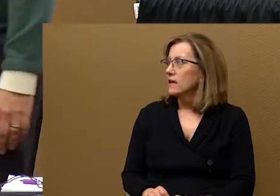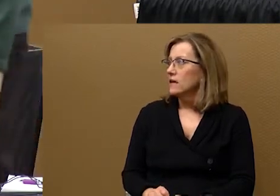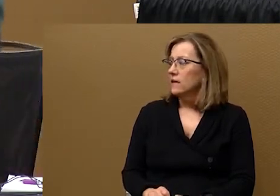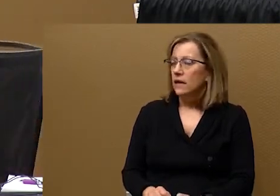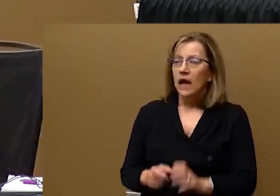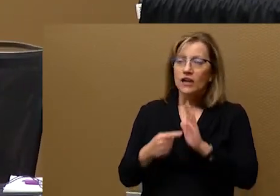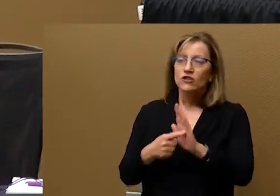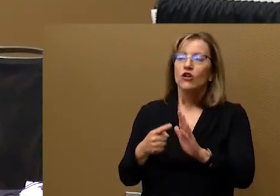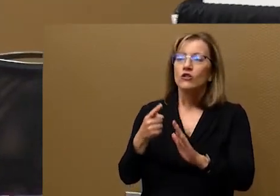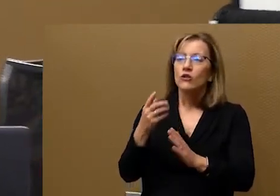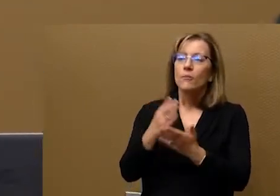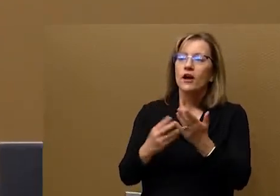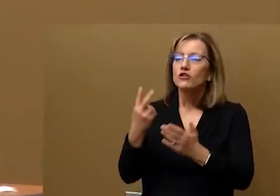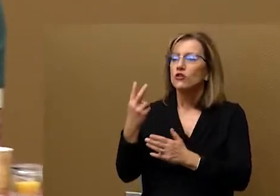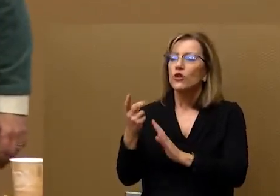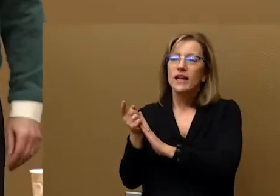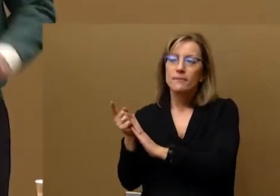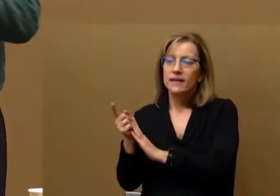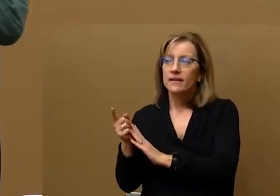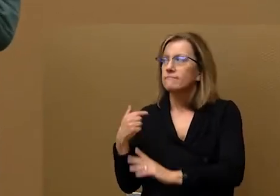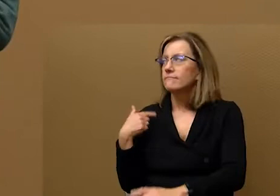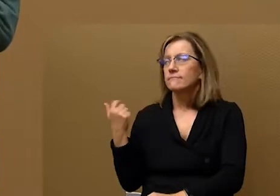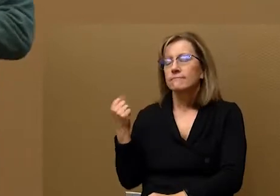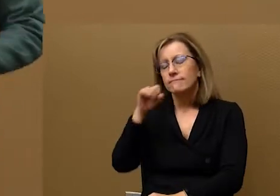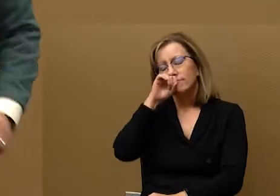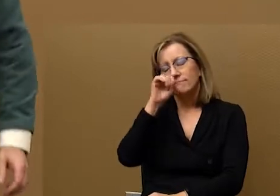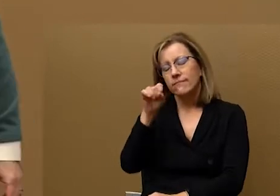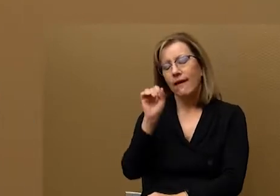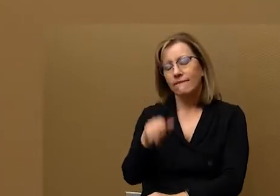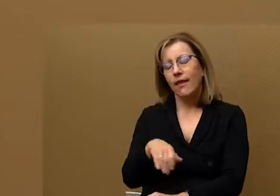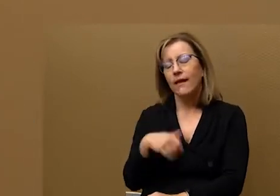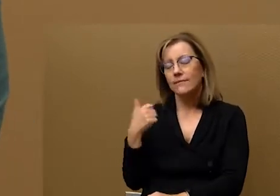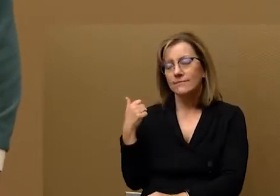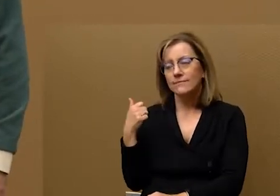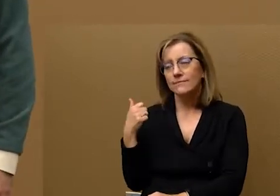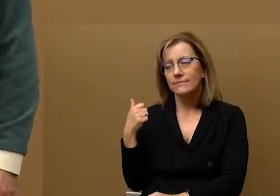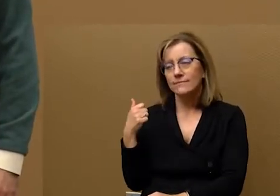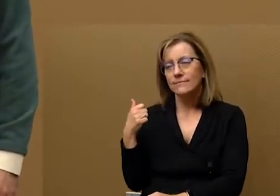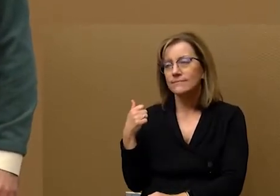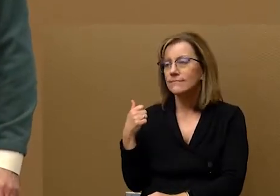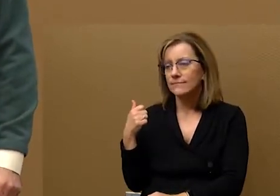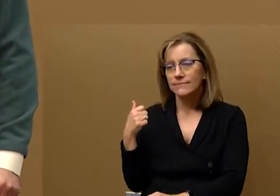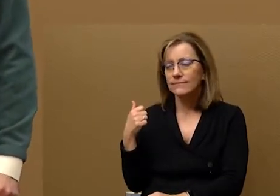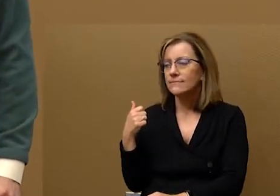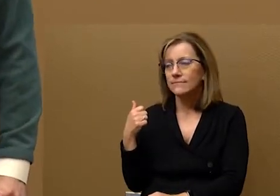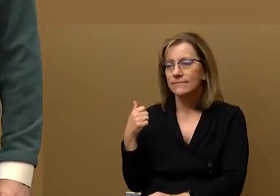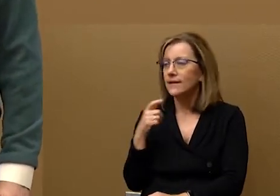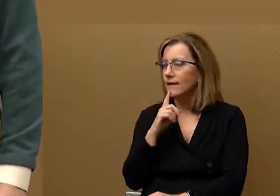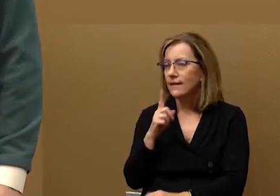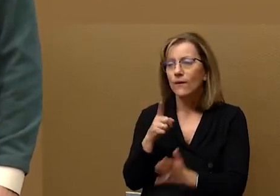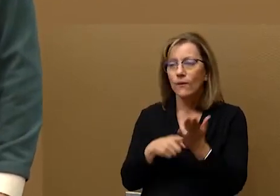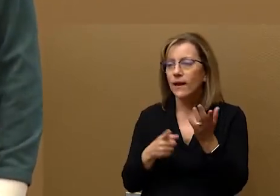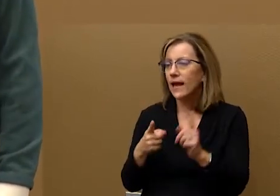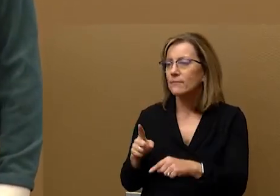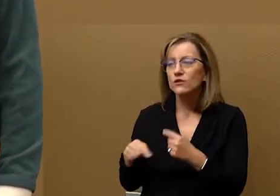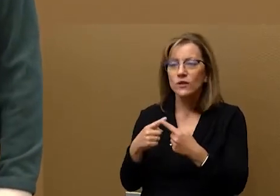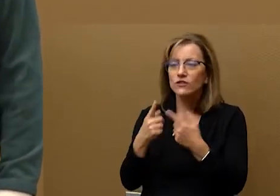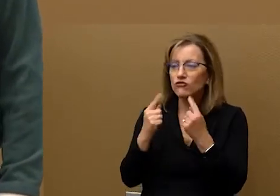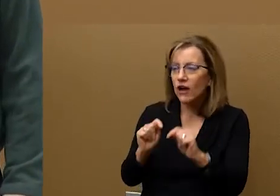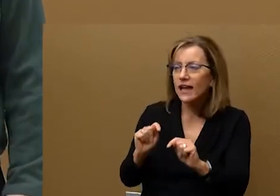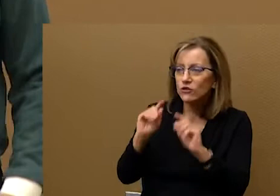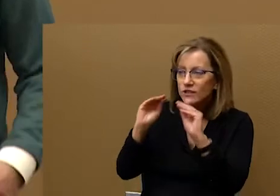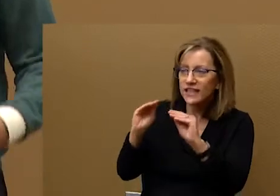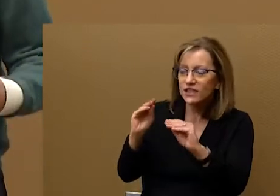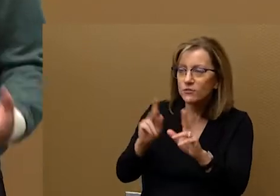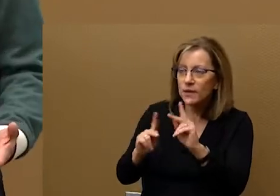So we'll see part 2 in a minute. I love that because that is so representative of what happens when you try